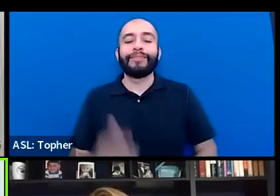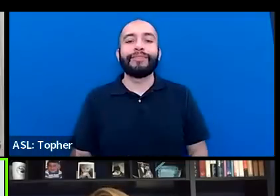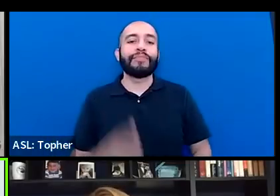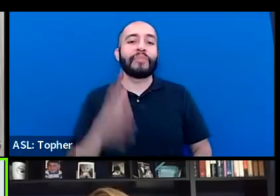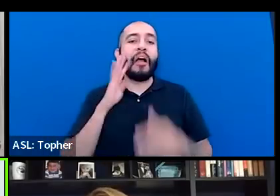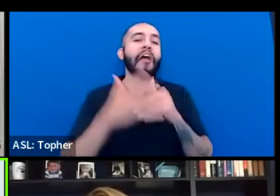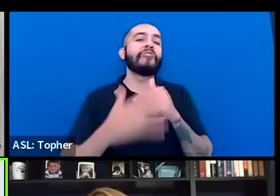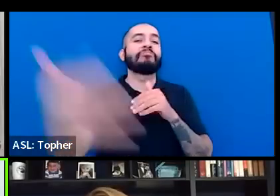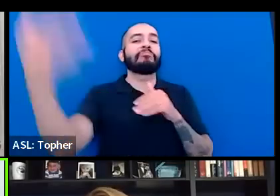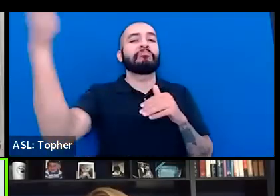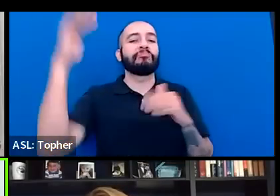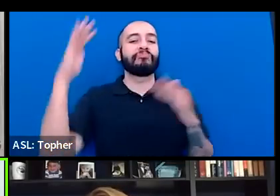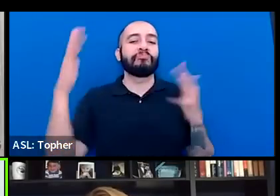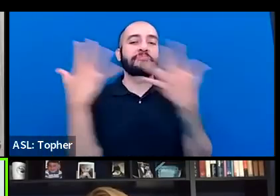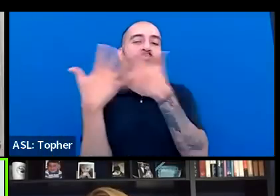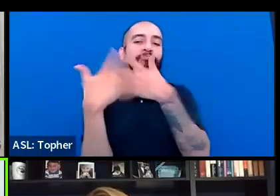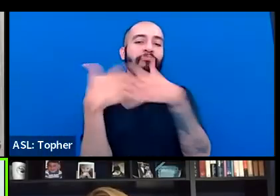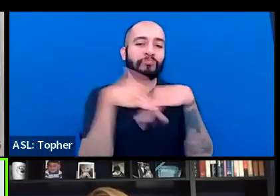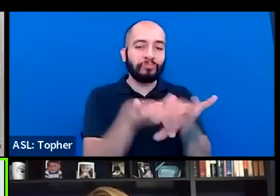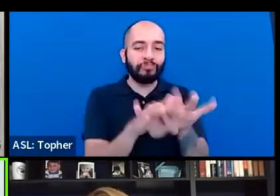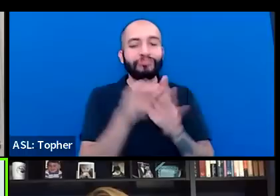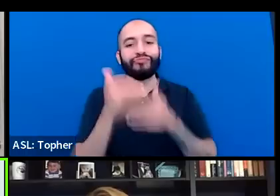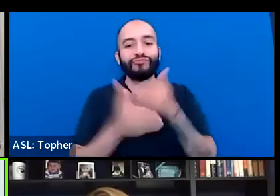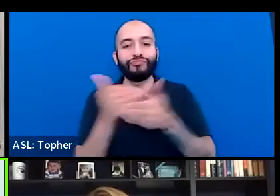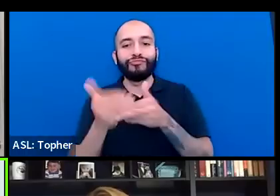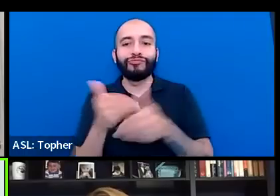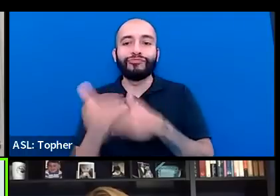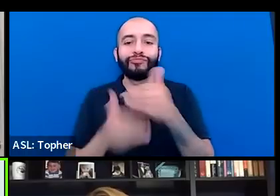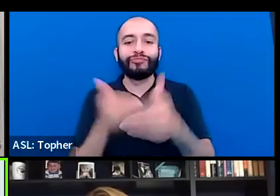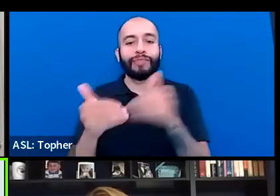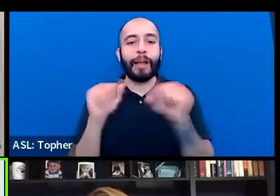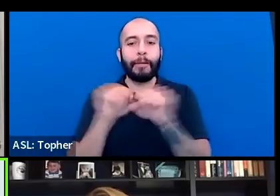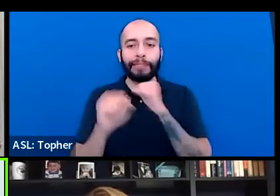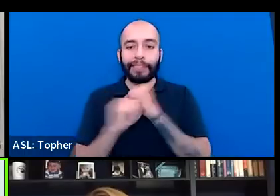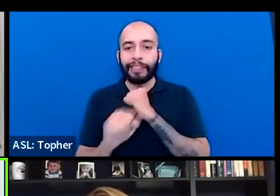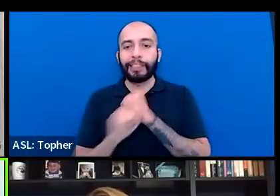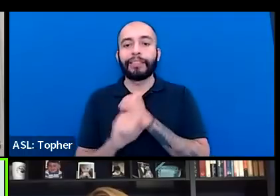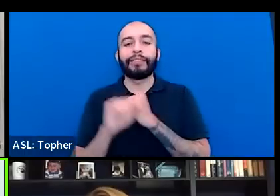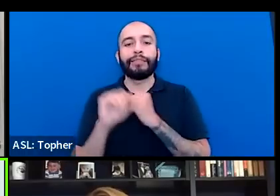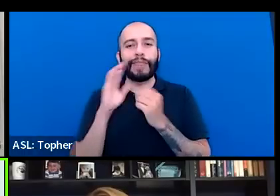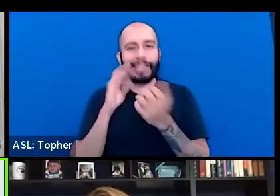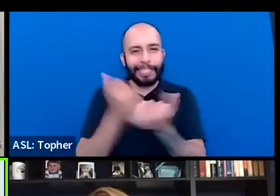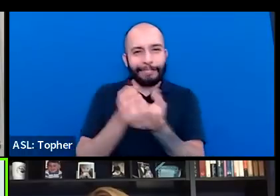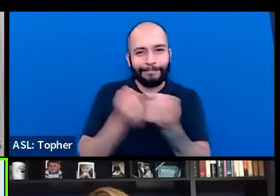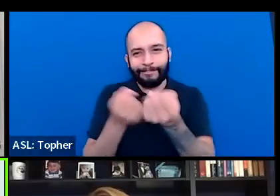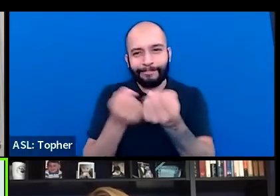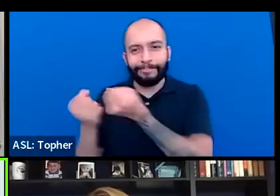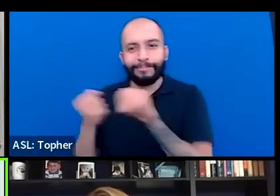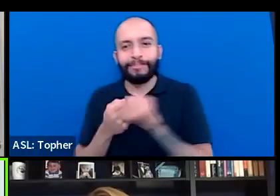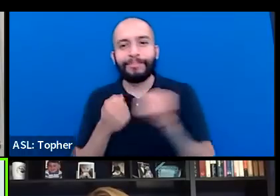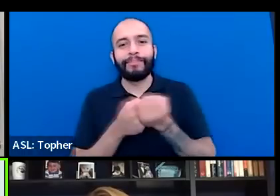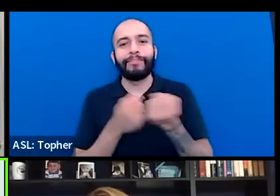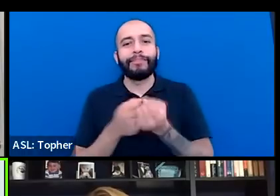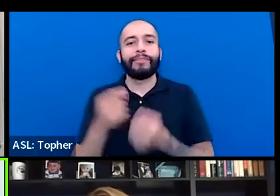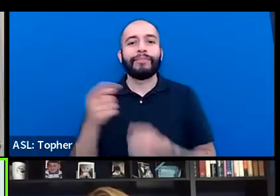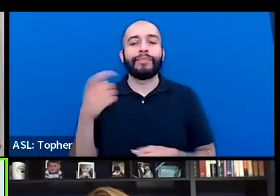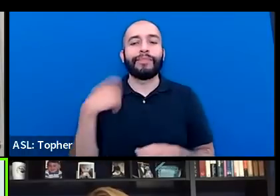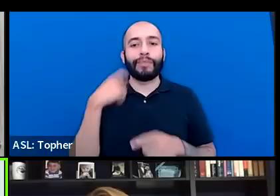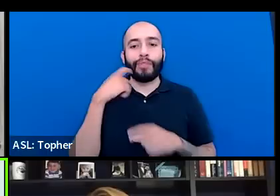them. We're going to stand behind them 100%. I just got the call from another worker that went public a week ago,